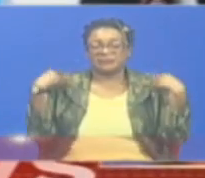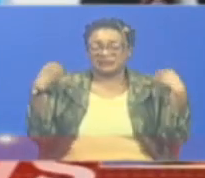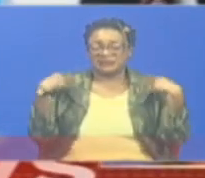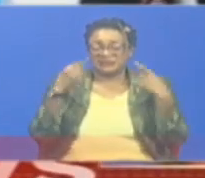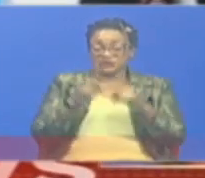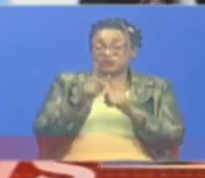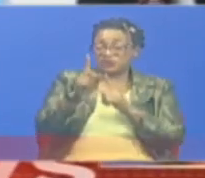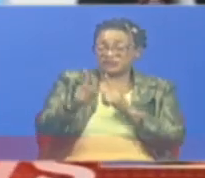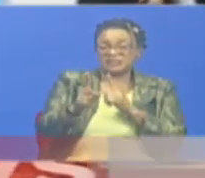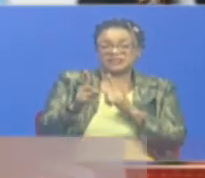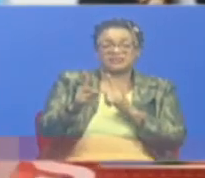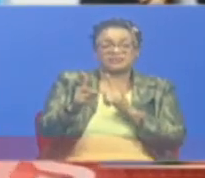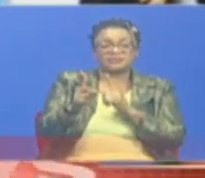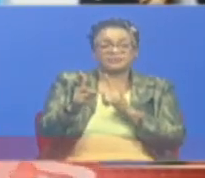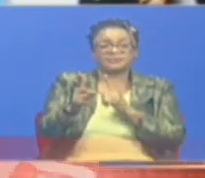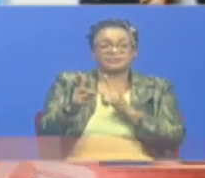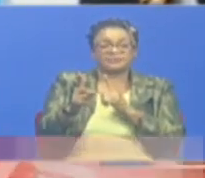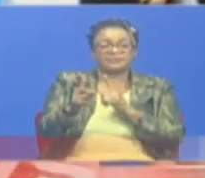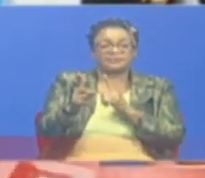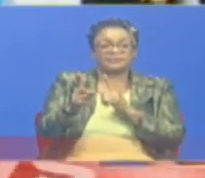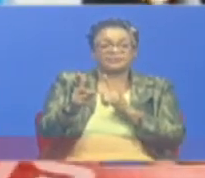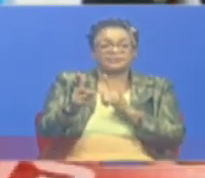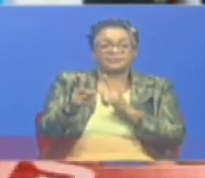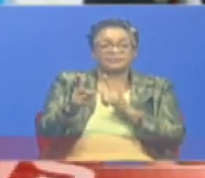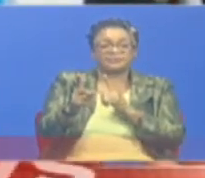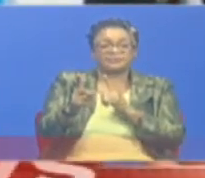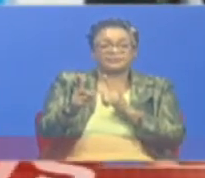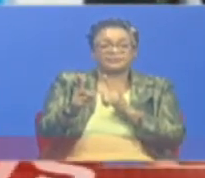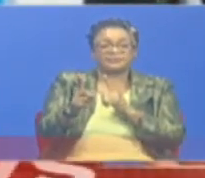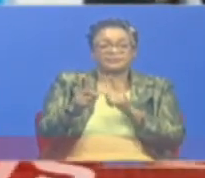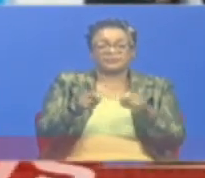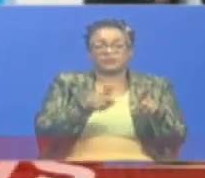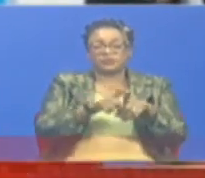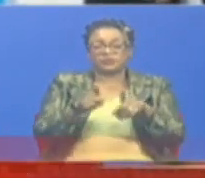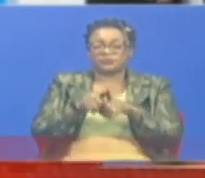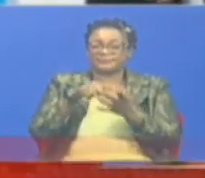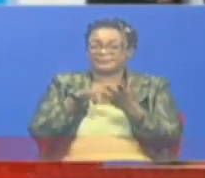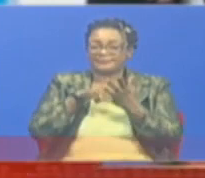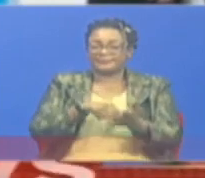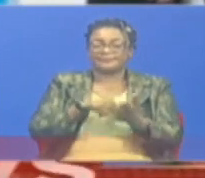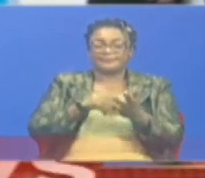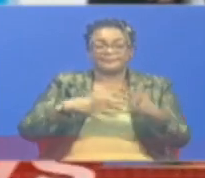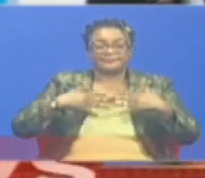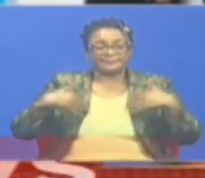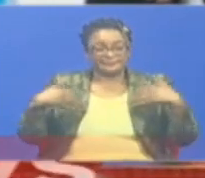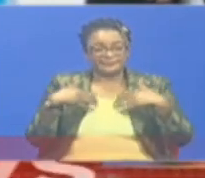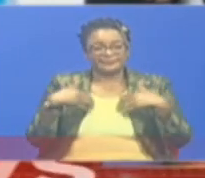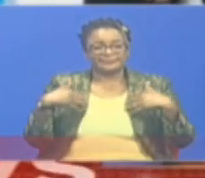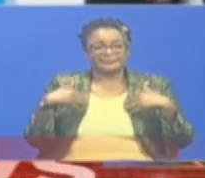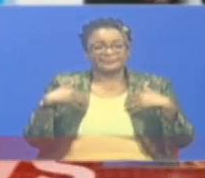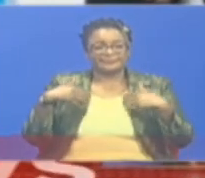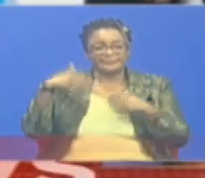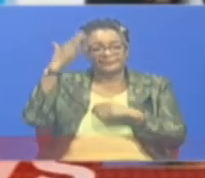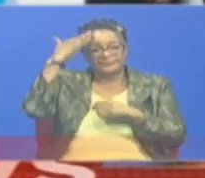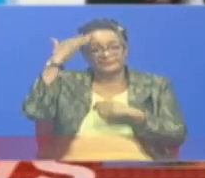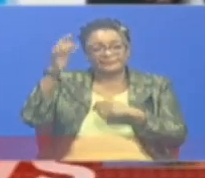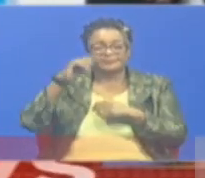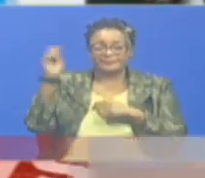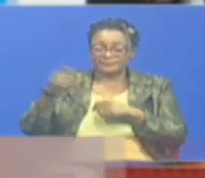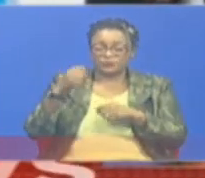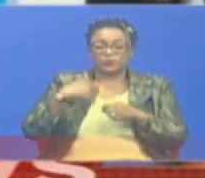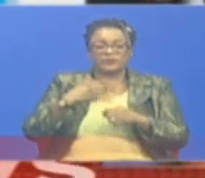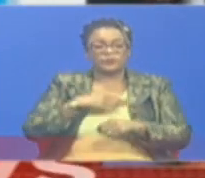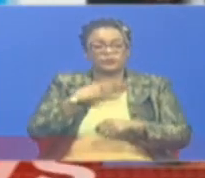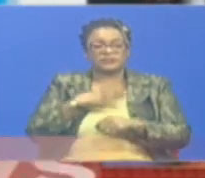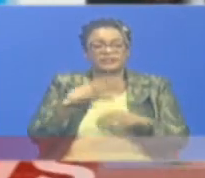social distancing. I just wanted also to emphasize on the issue of the refugees. You know, Kenya, we have hosted refugees